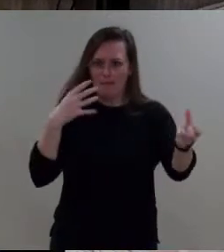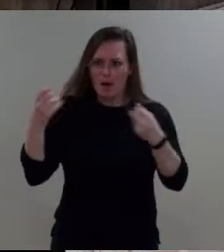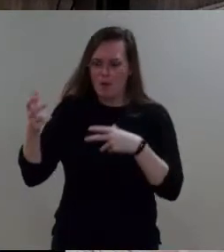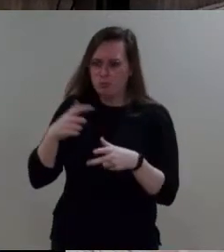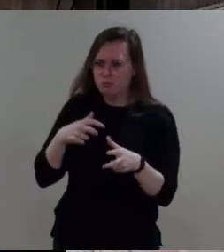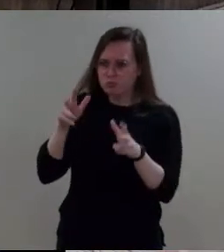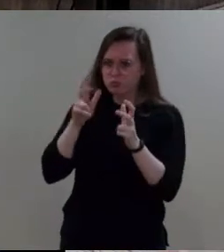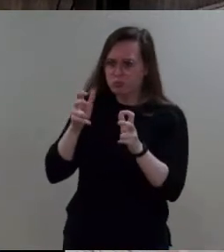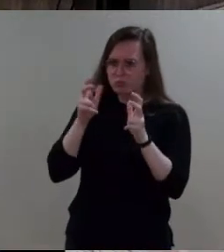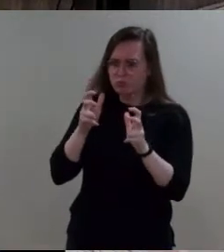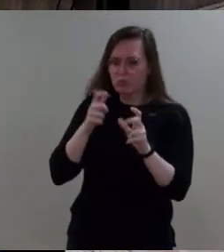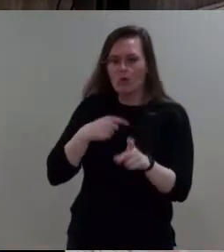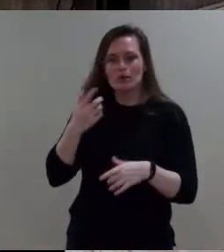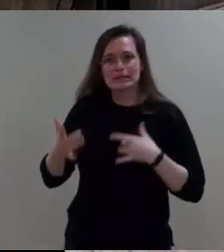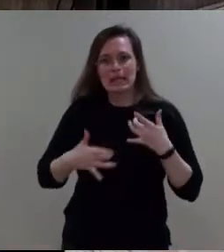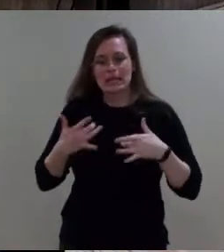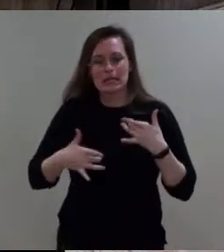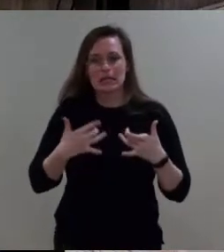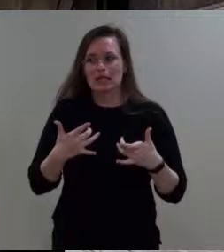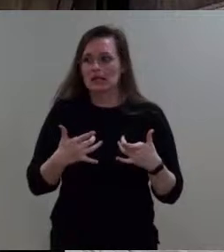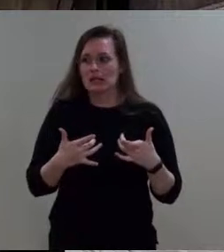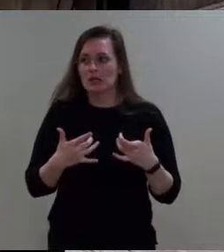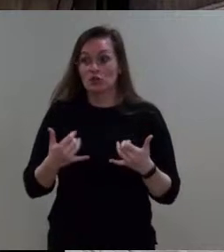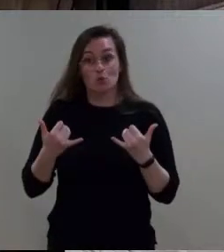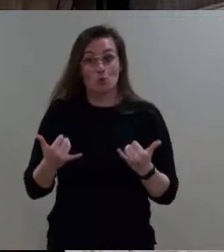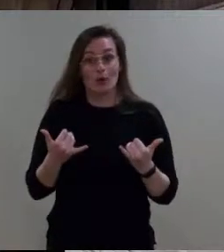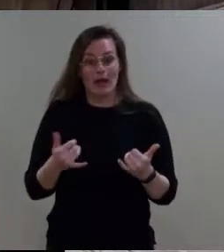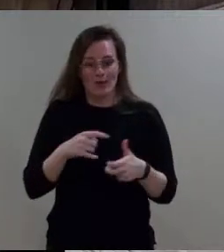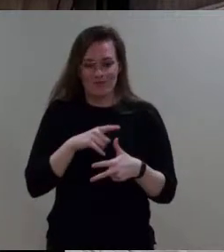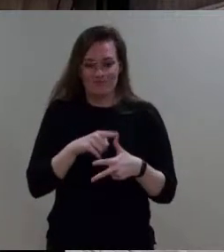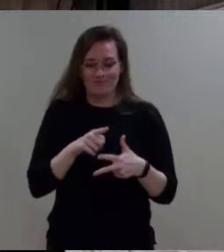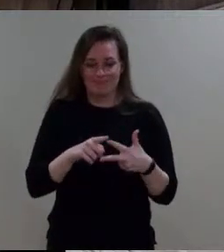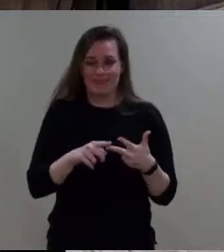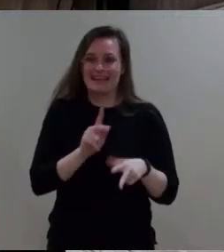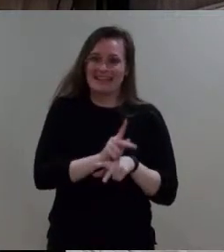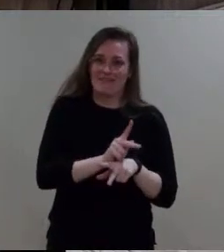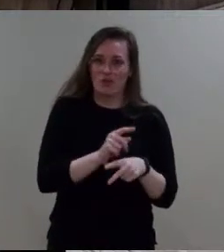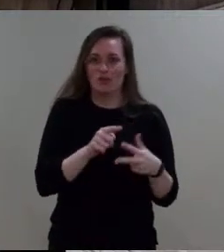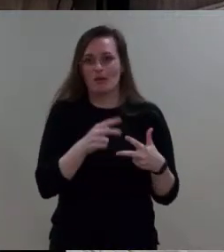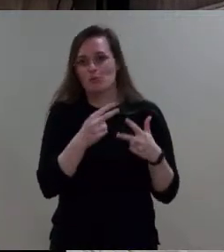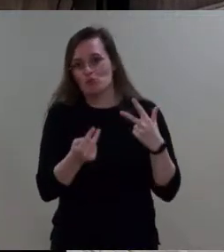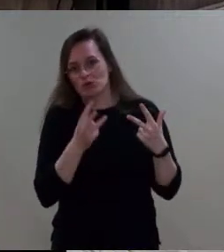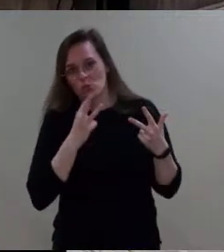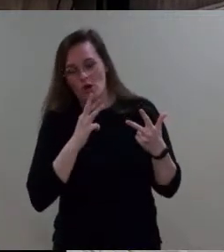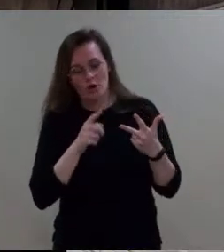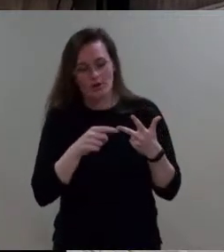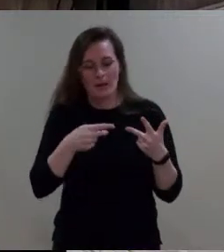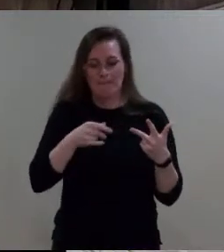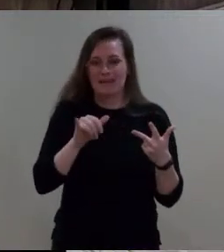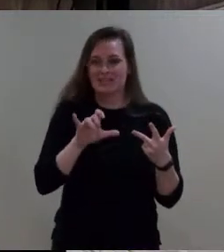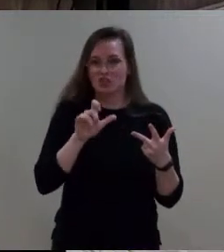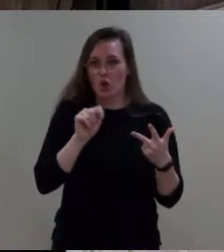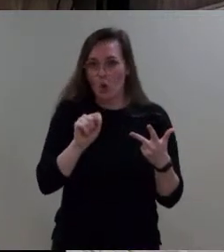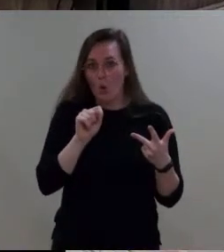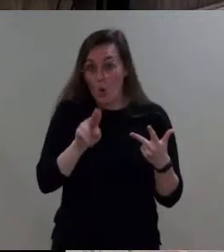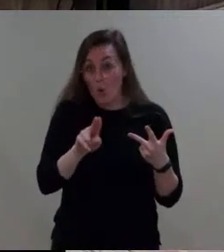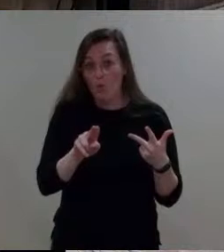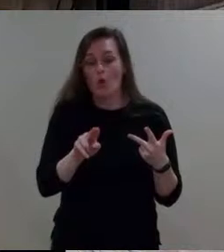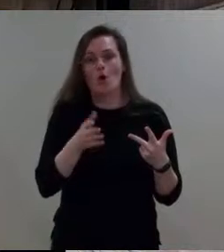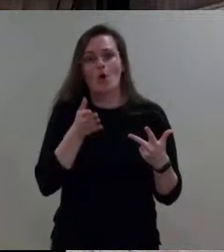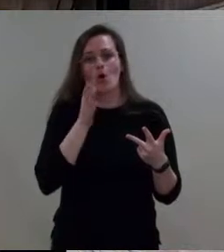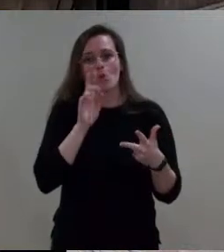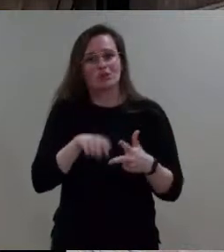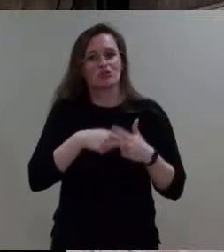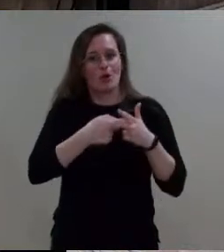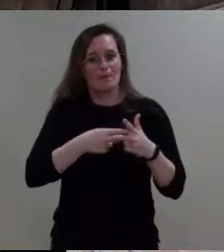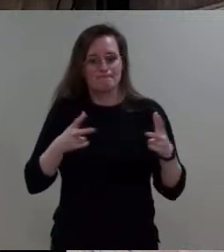about it that Kentville, Pictou, and Bridgewater will be doing a meeting of the minds starting May 9th. And I guess a